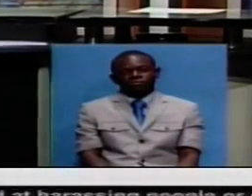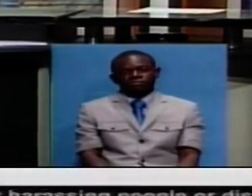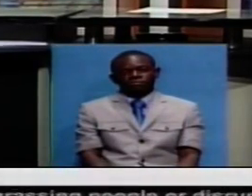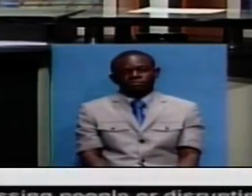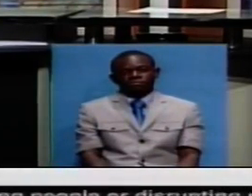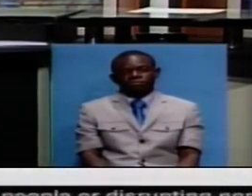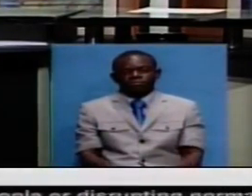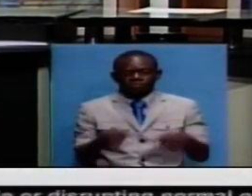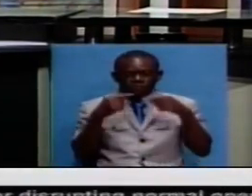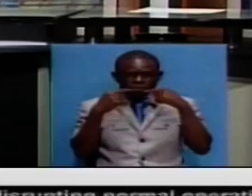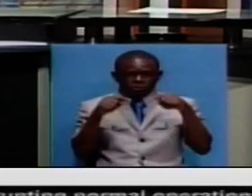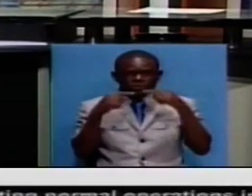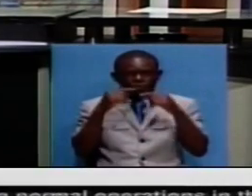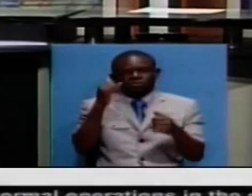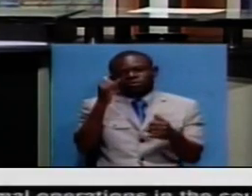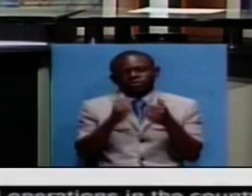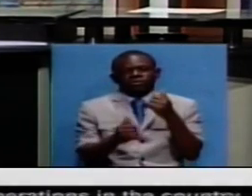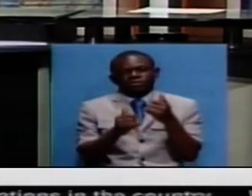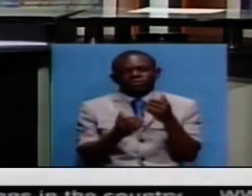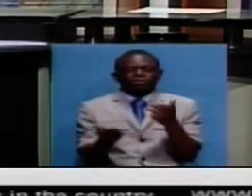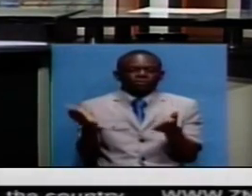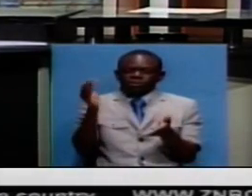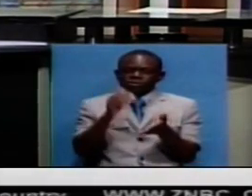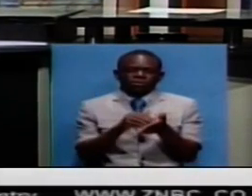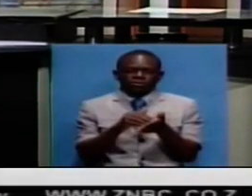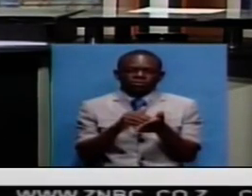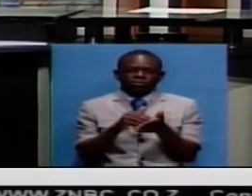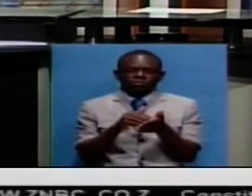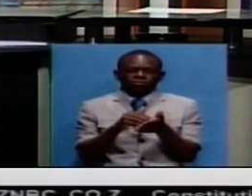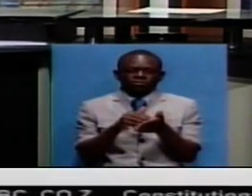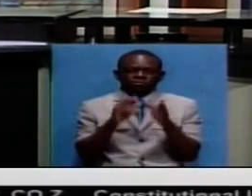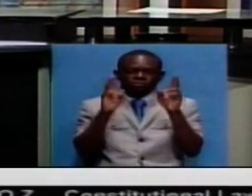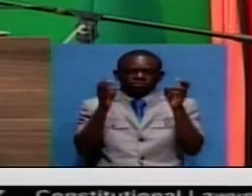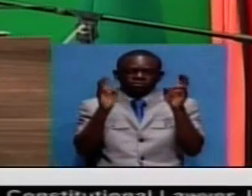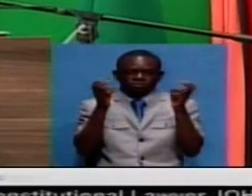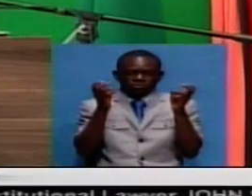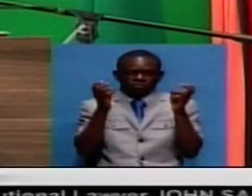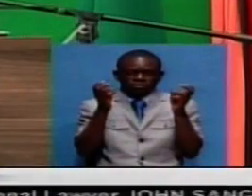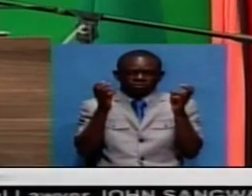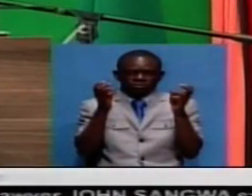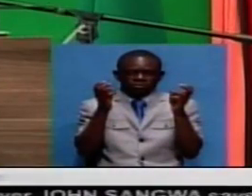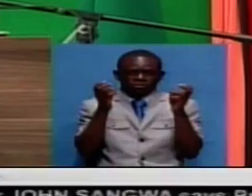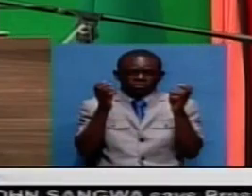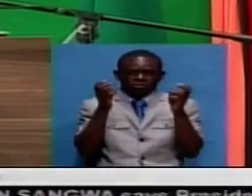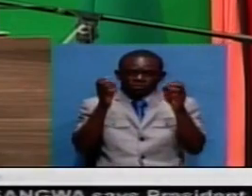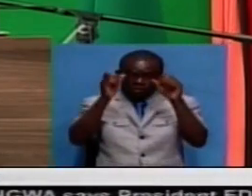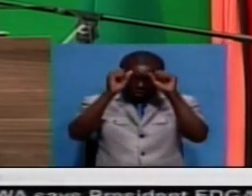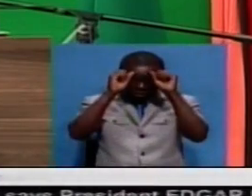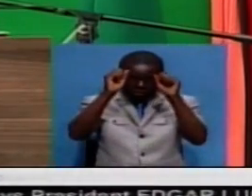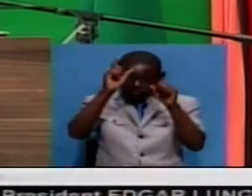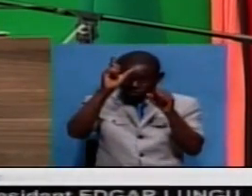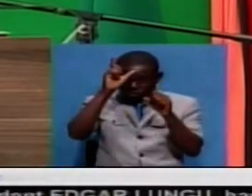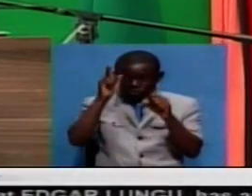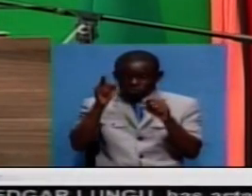Well, as we end the news, here's a recap of the top stories. President Edgar Lungu assures the nation that